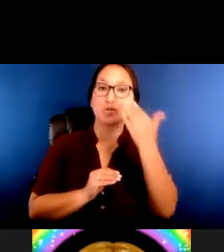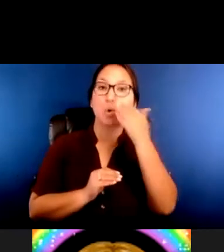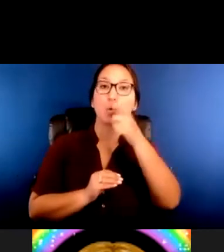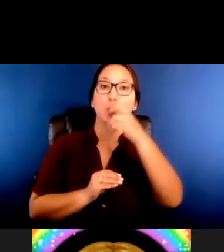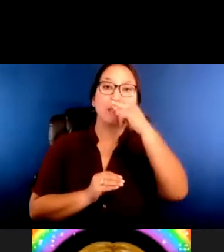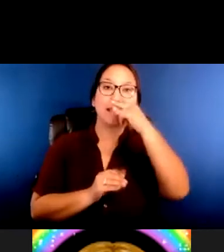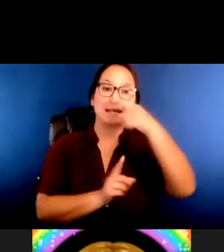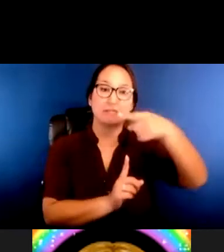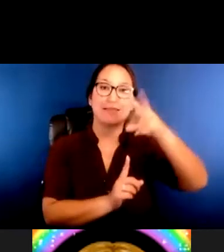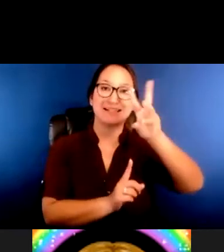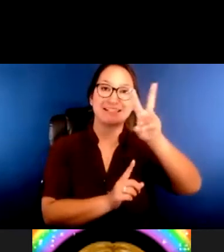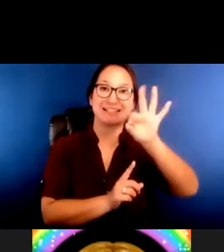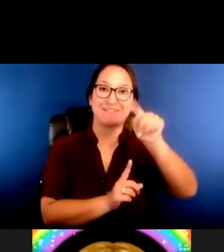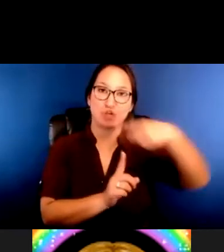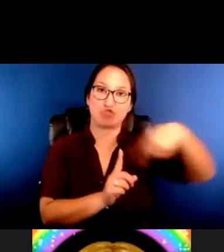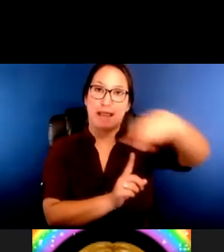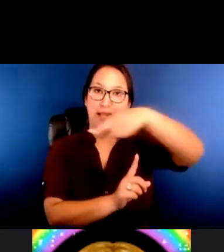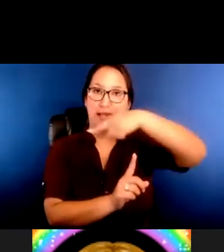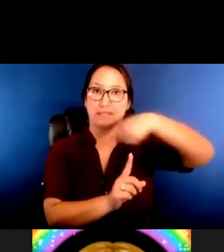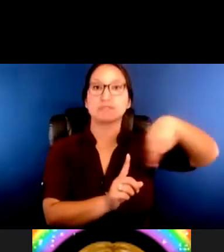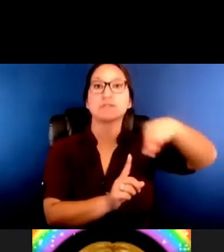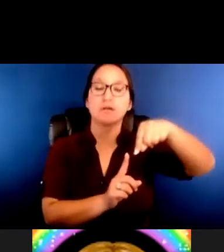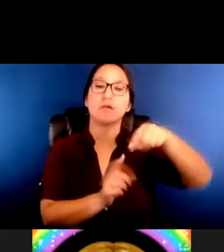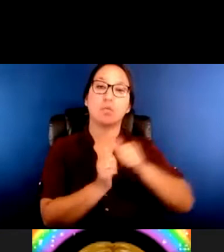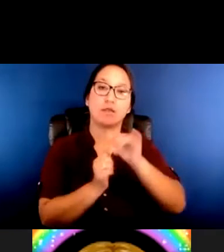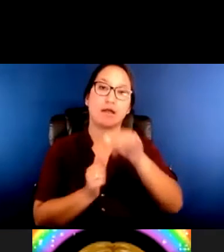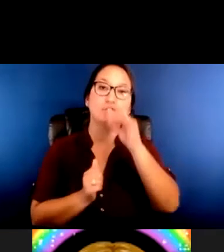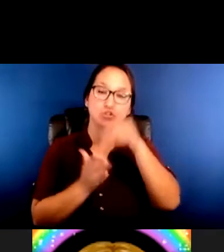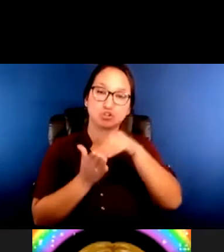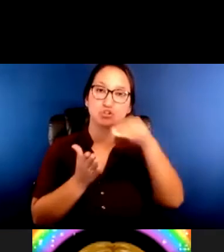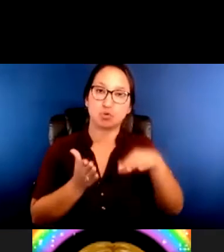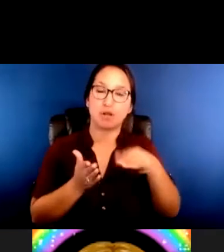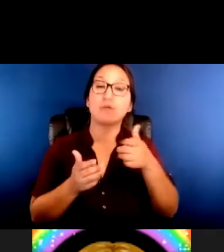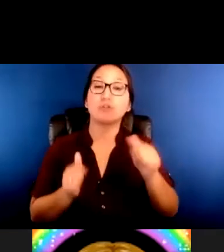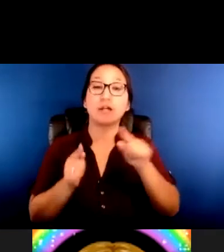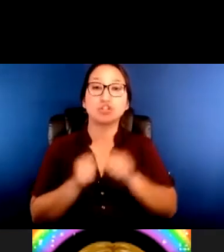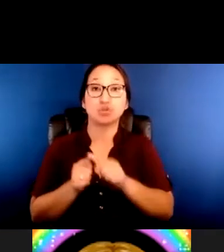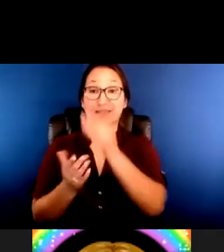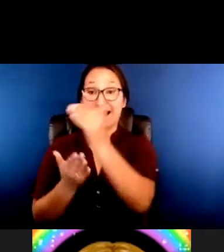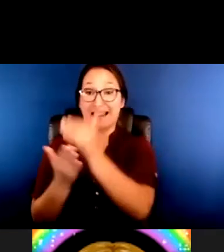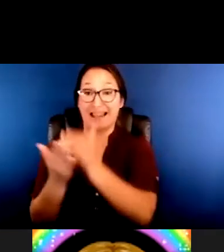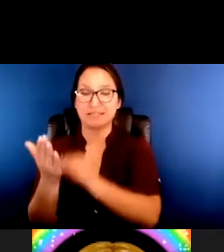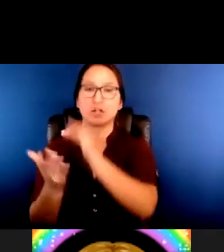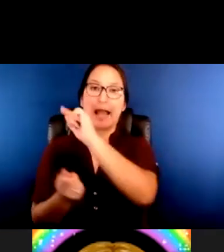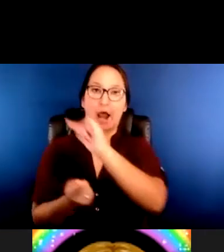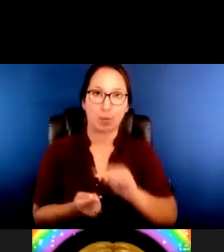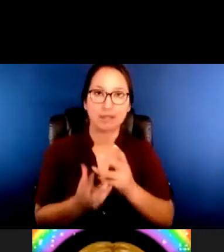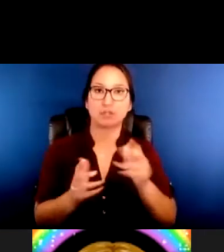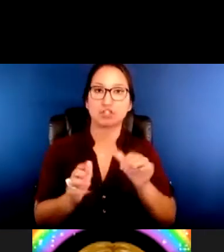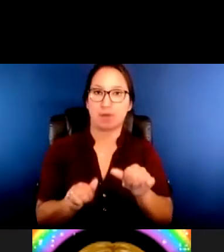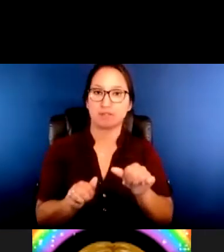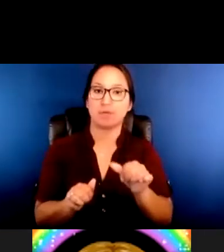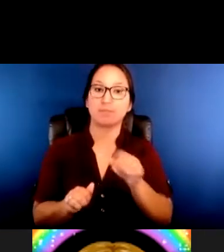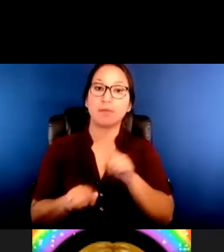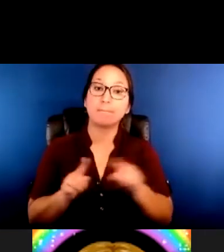So it's a matter of being able to narrow the list as tightly as possible. The challenge in this particular one is that we had an exposure in a PE